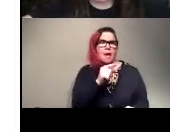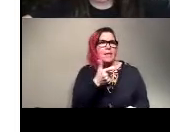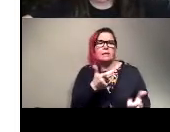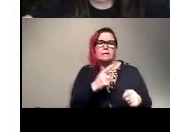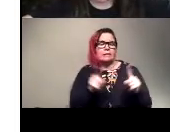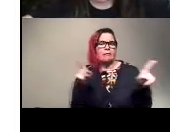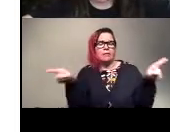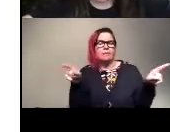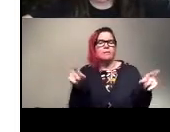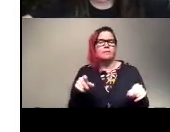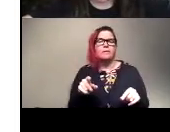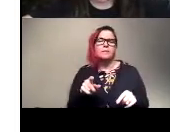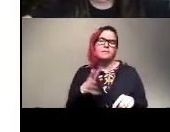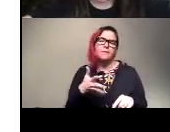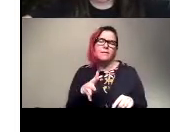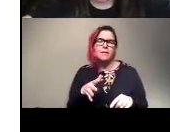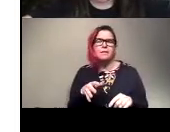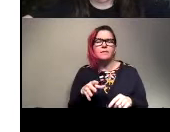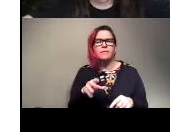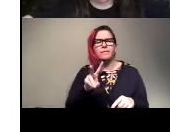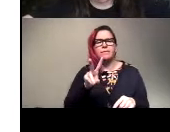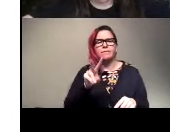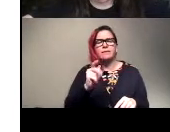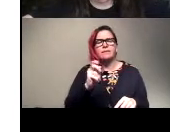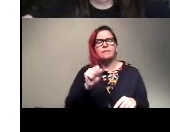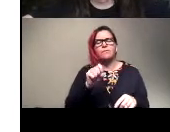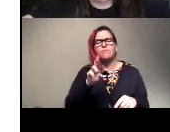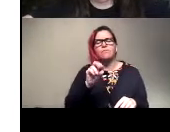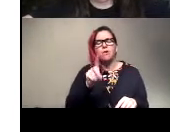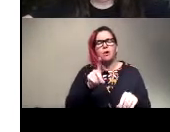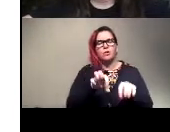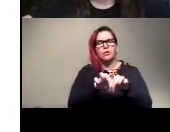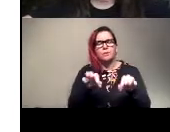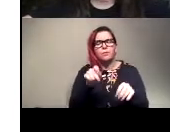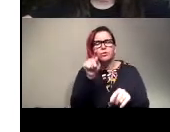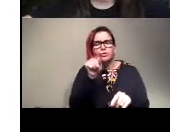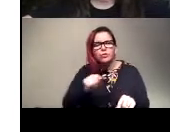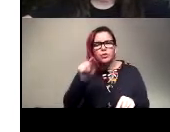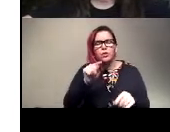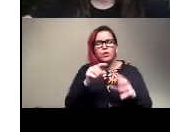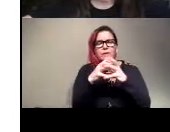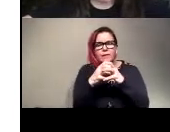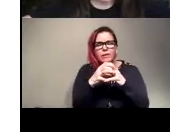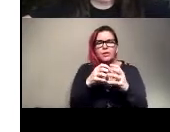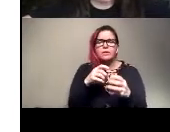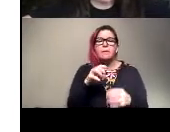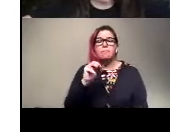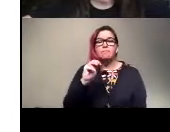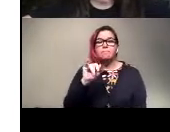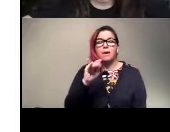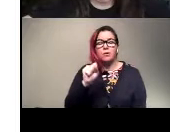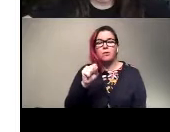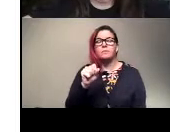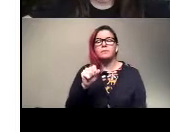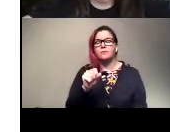like what we call bacillus-shaped, rod-shaped, or circles, spheres. But microbes have excelled